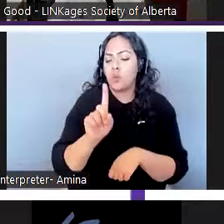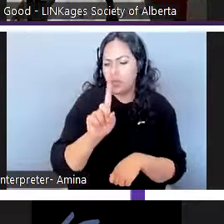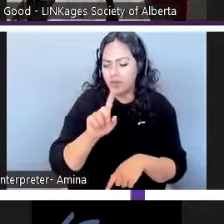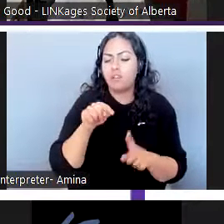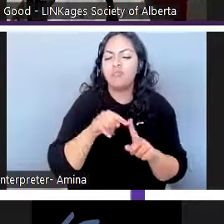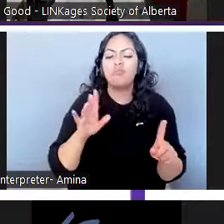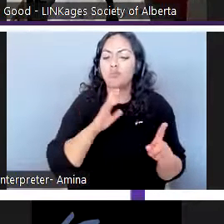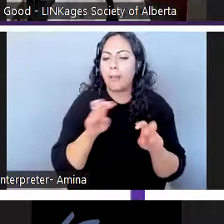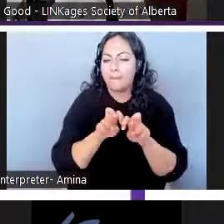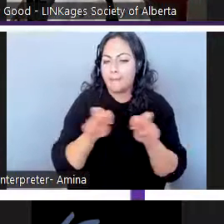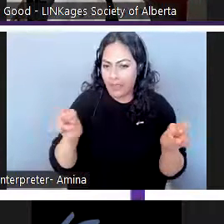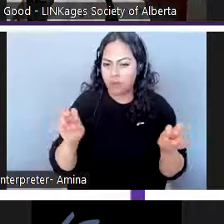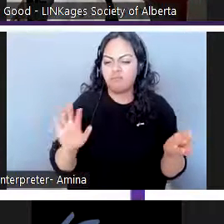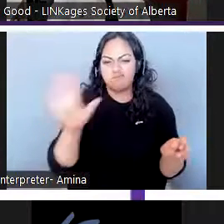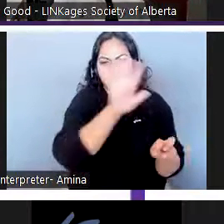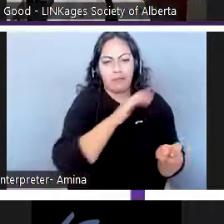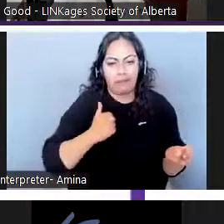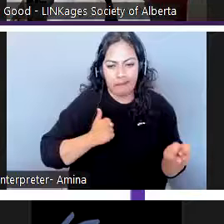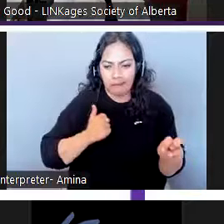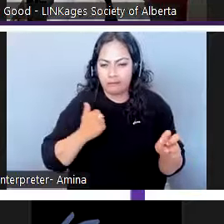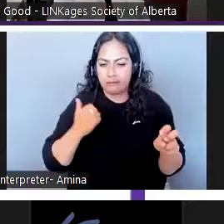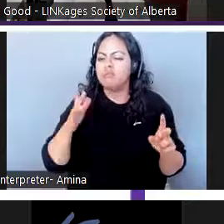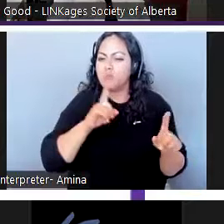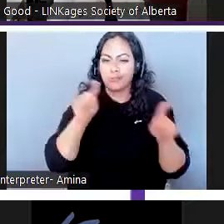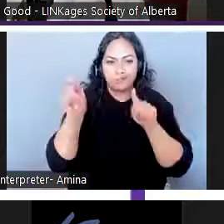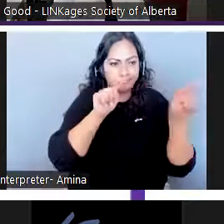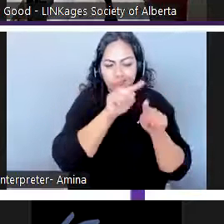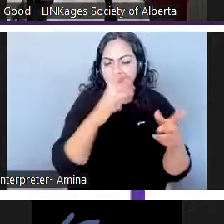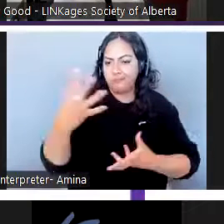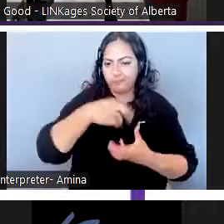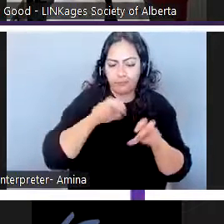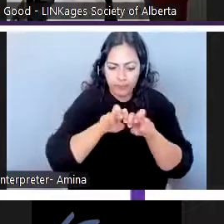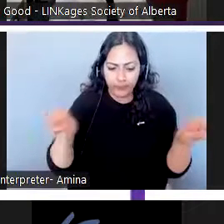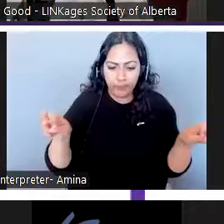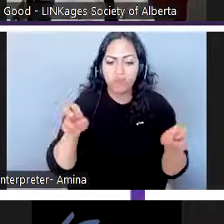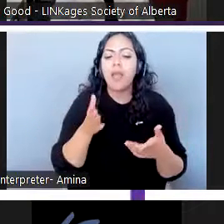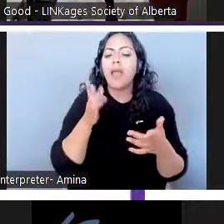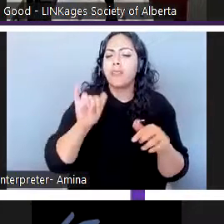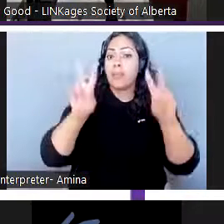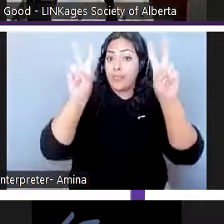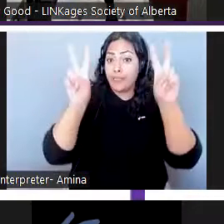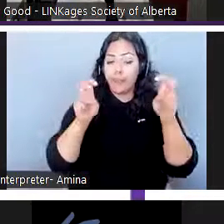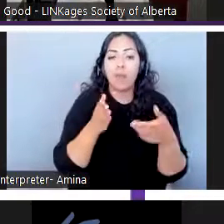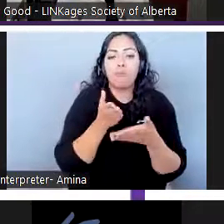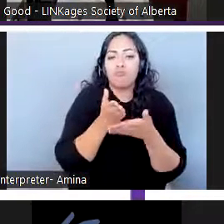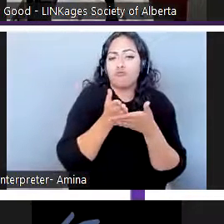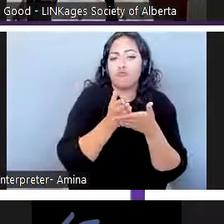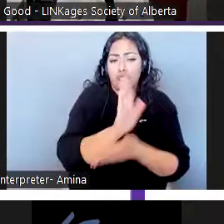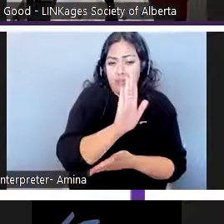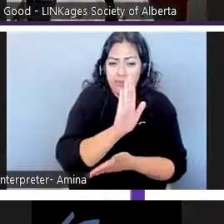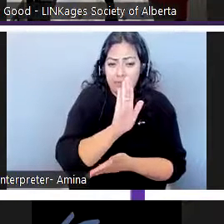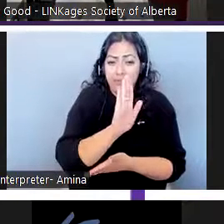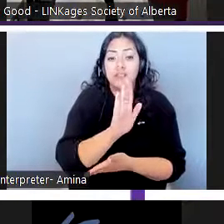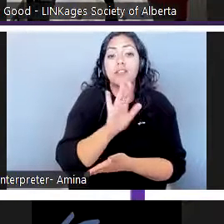rights of older adults. So we've been continuing our theme of rights don't get old, and the theme is around sparking social